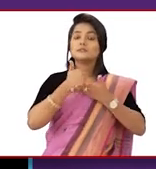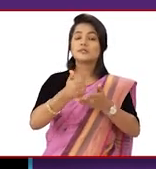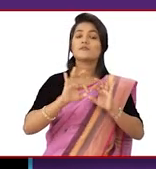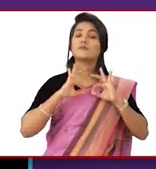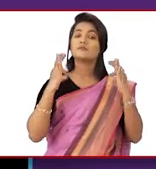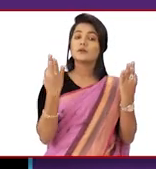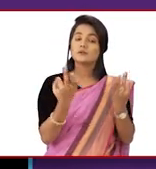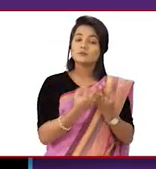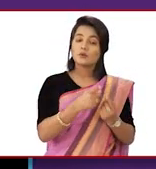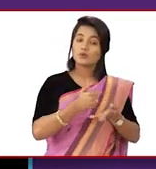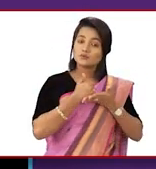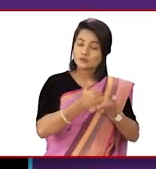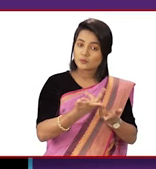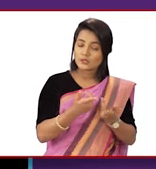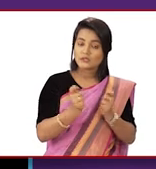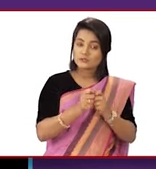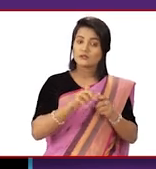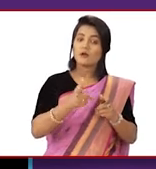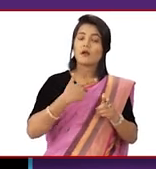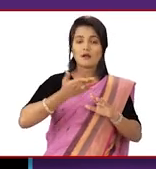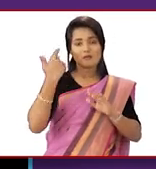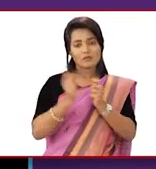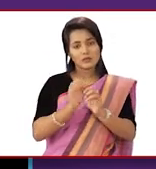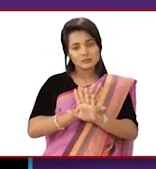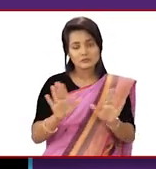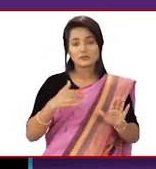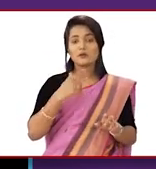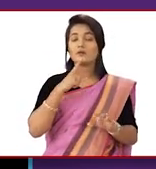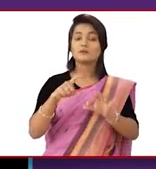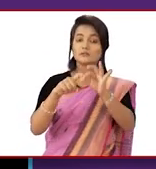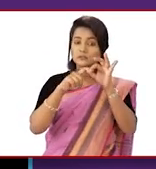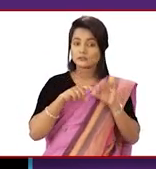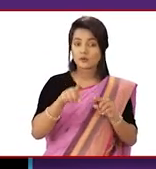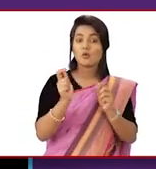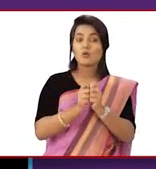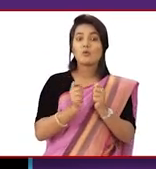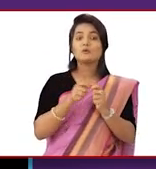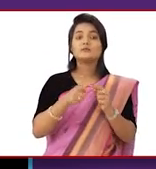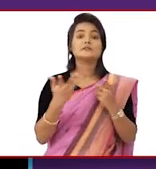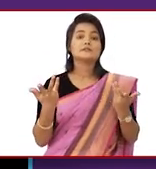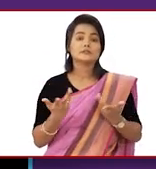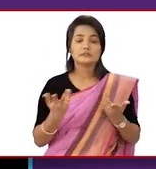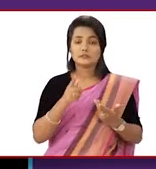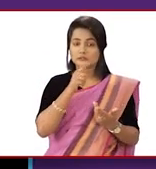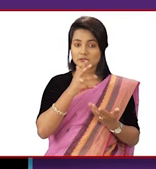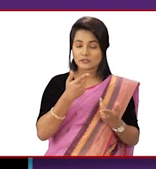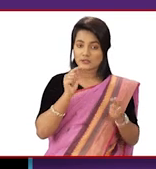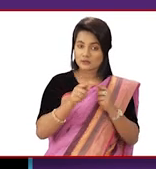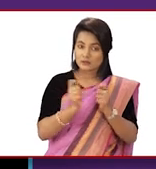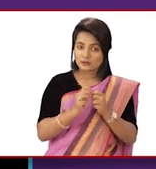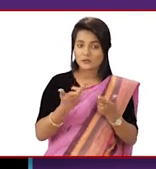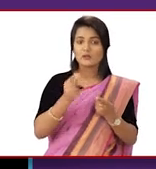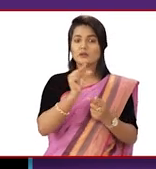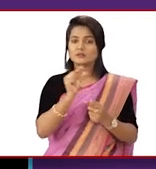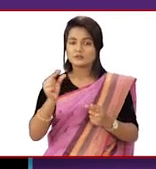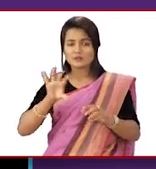family, get the job done, basically, and we did it. And without asking the question whose job it is, rather than it's a job that needs to be done.